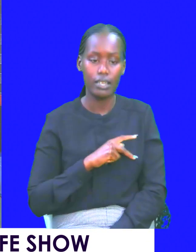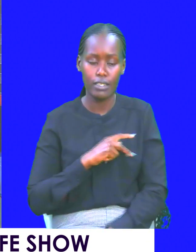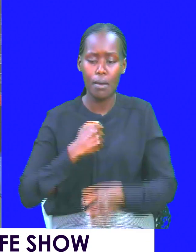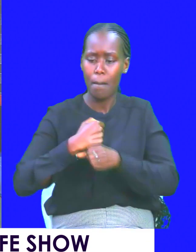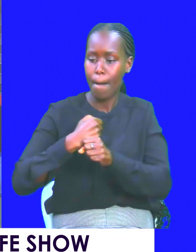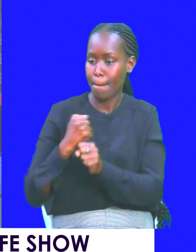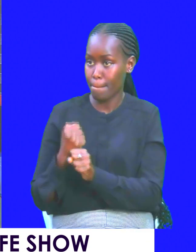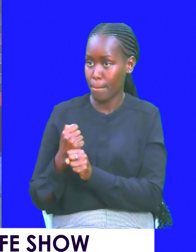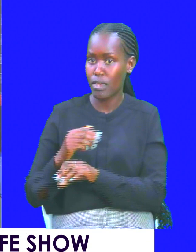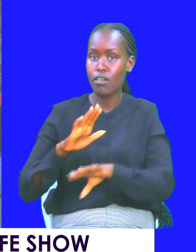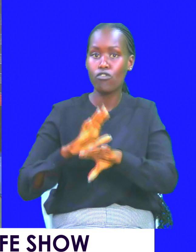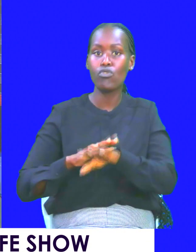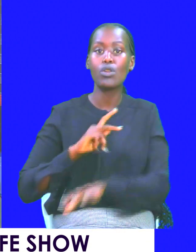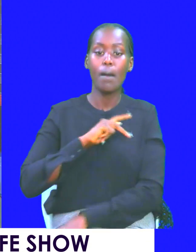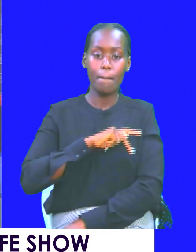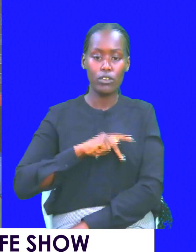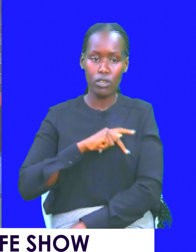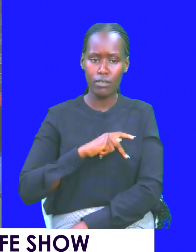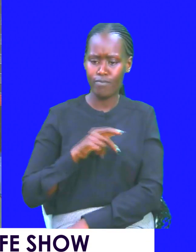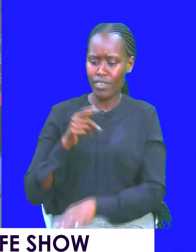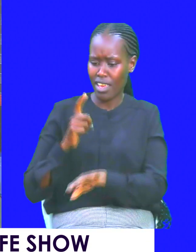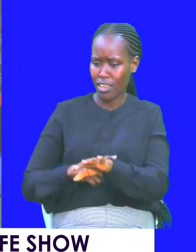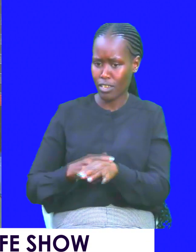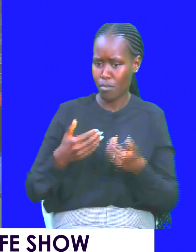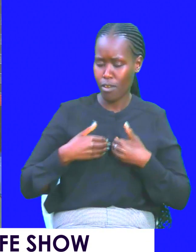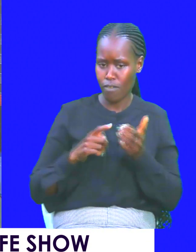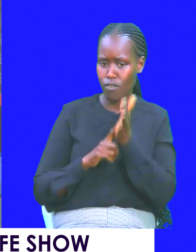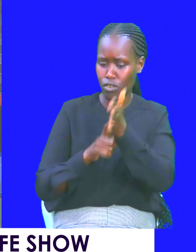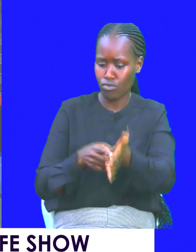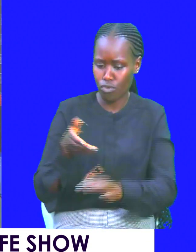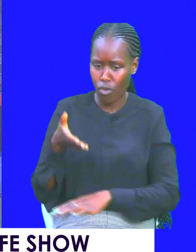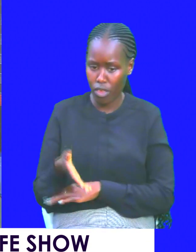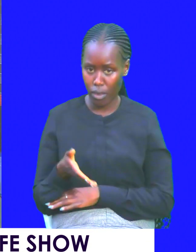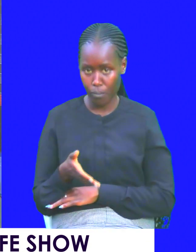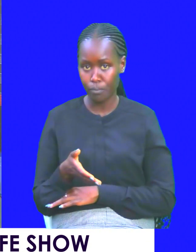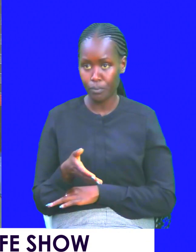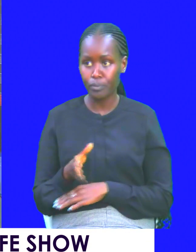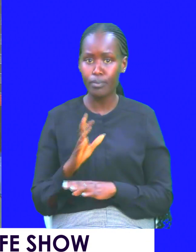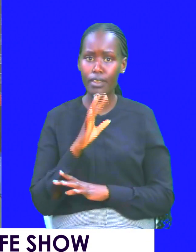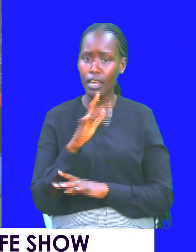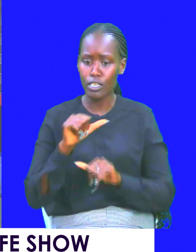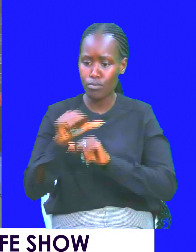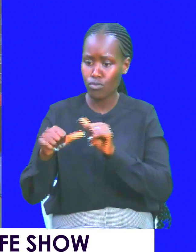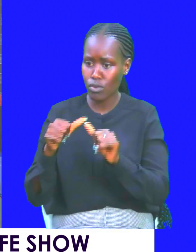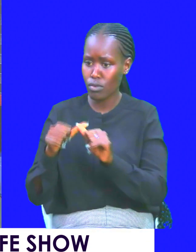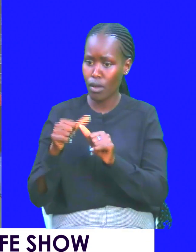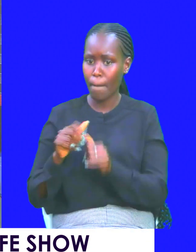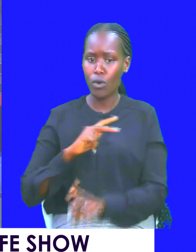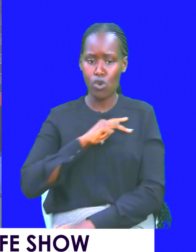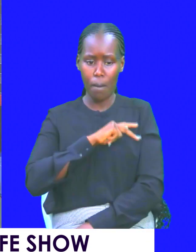Forming an identity. There was a time when I had a show here and I spoke on identity